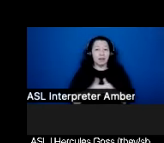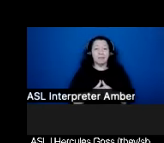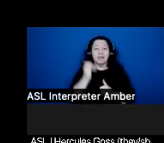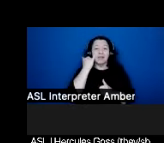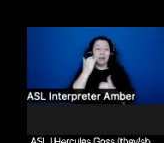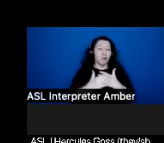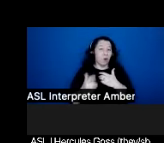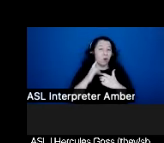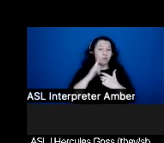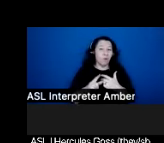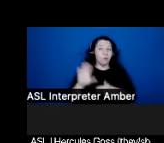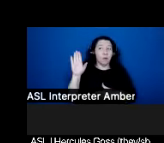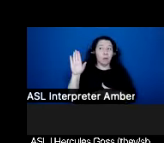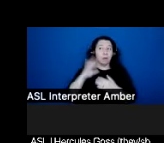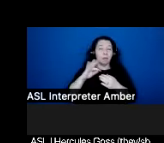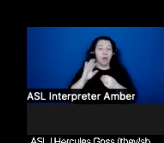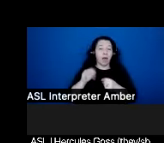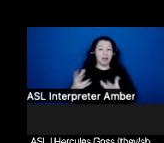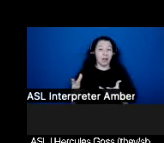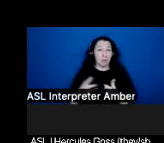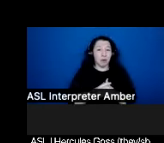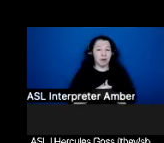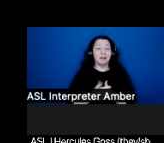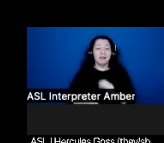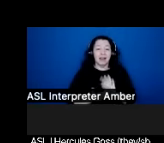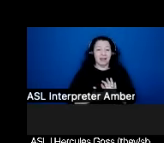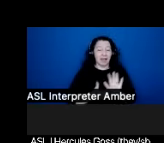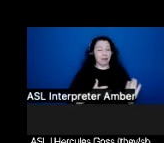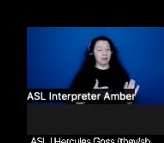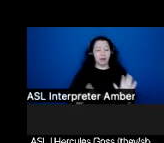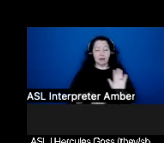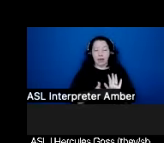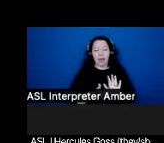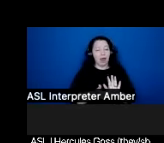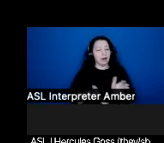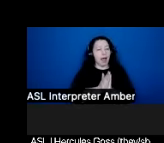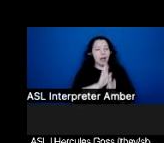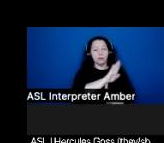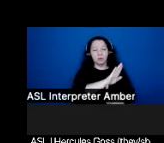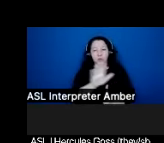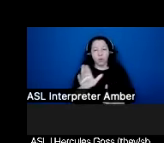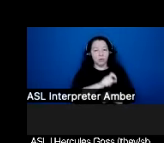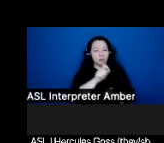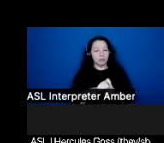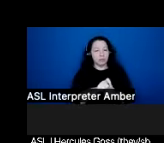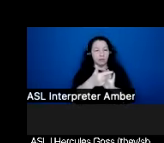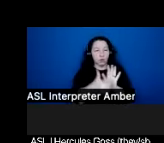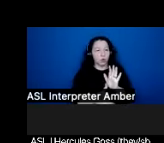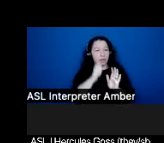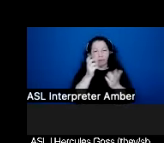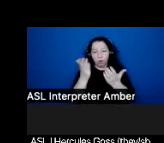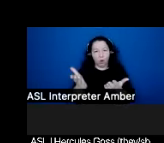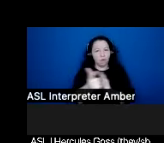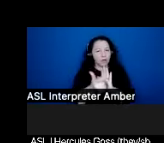out here, and again, consult with your attorneys because I'm not offering legal advice. A lot of